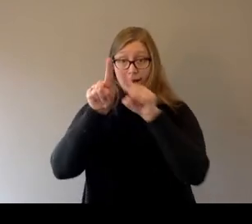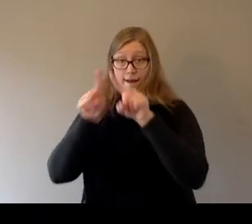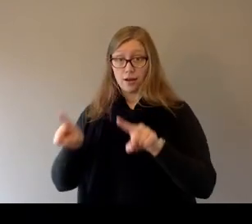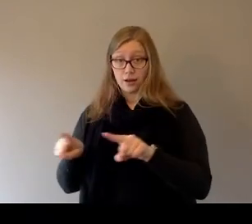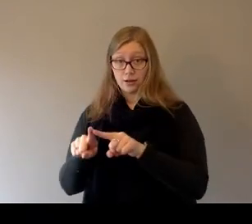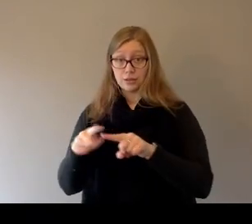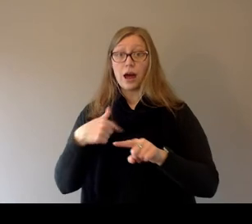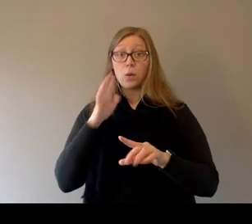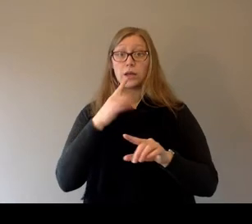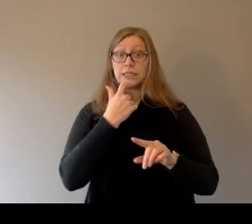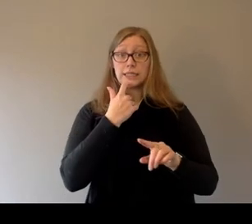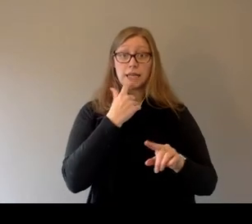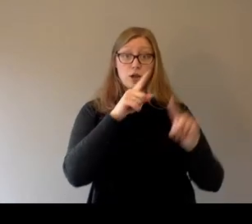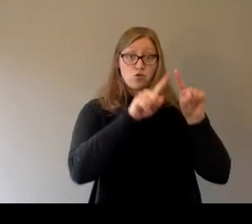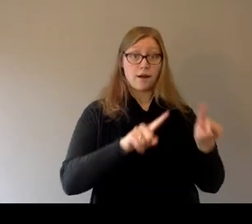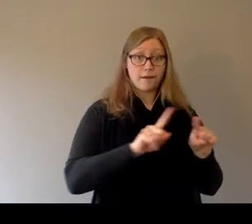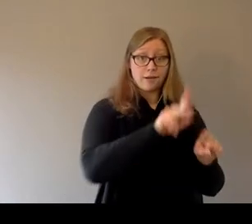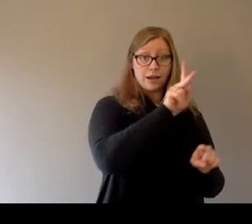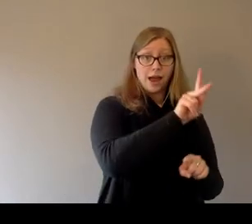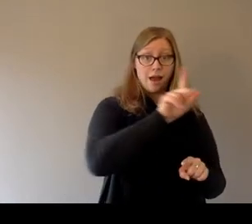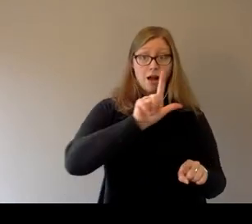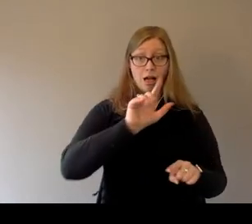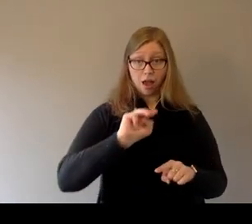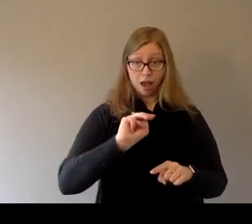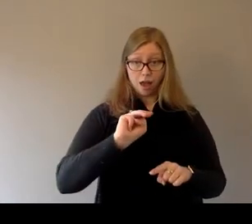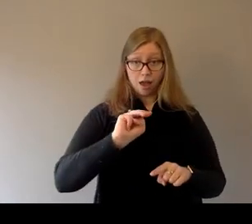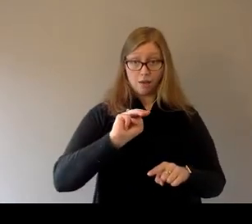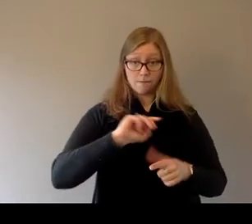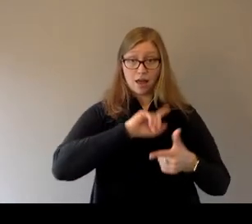KLM, but then to match it up, I'm going to say